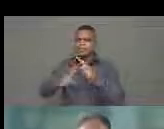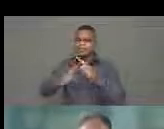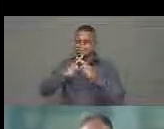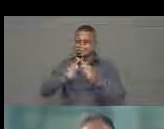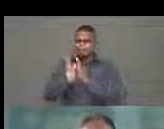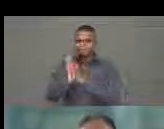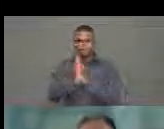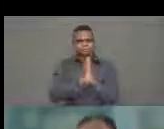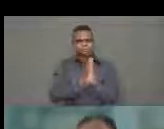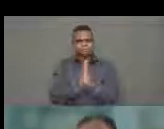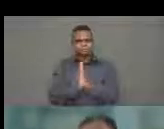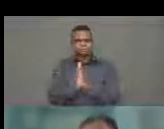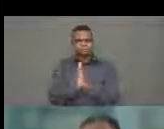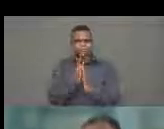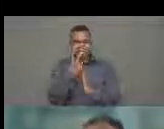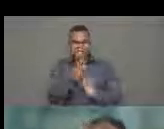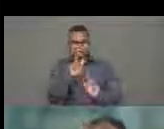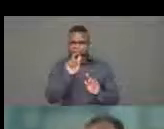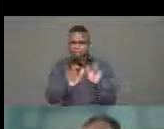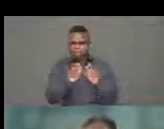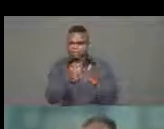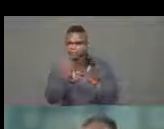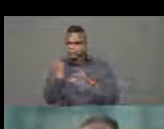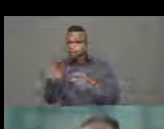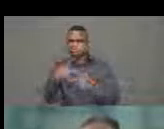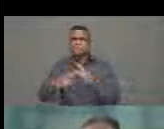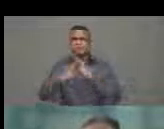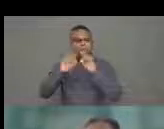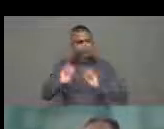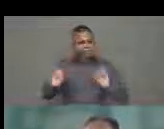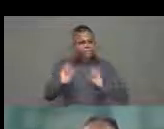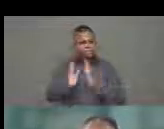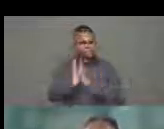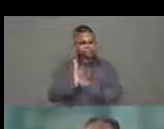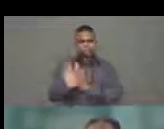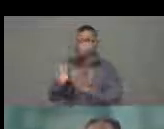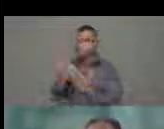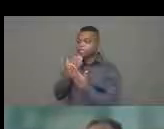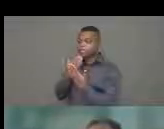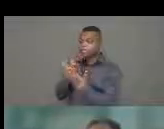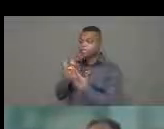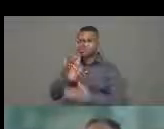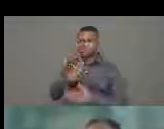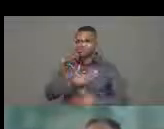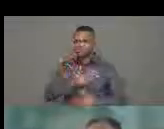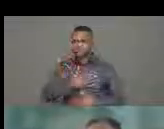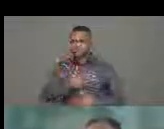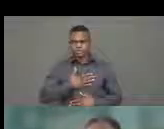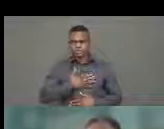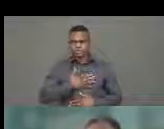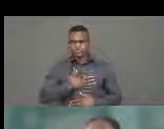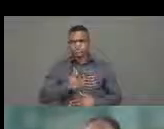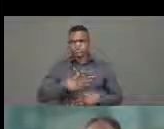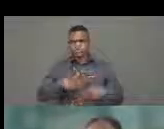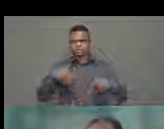Thanks, Colette. Sorry. So today we hope to explore how we can awaken a leadership response to the challenge of disability inclusion